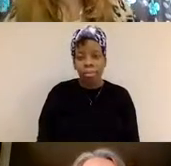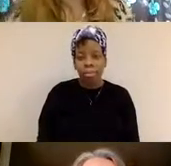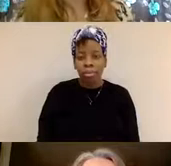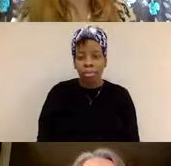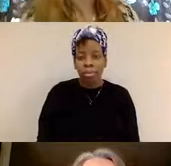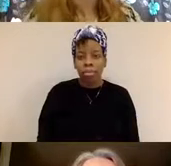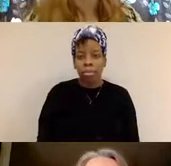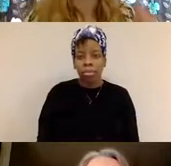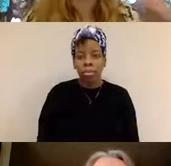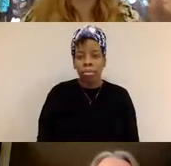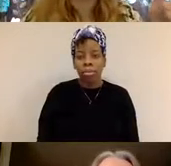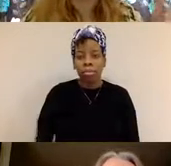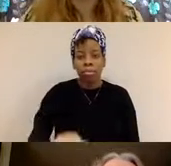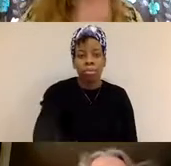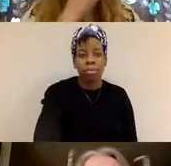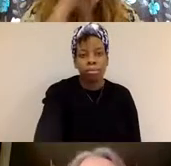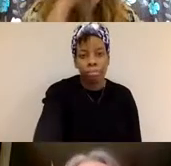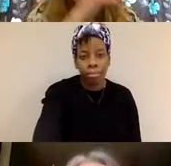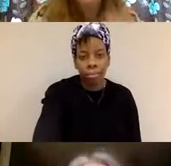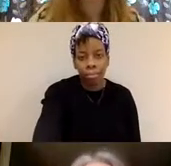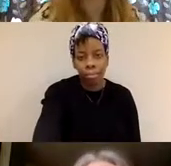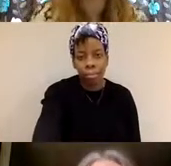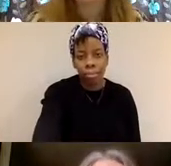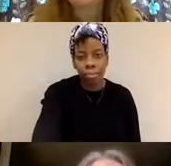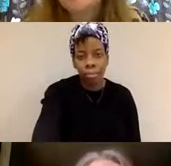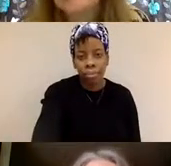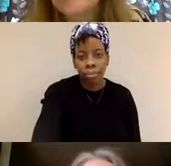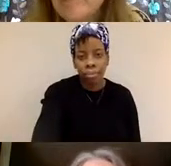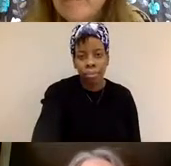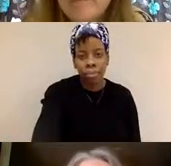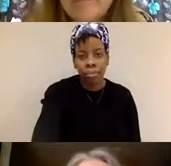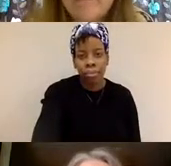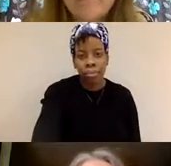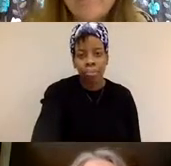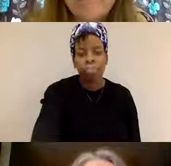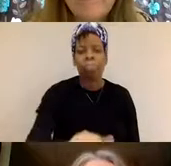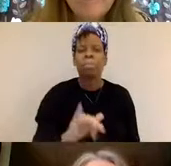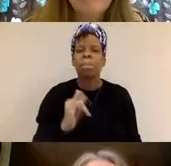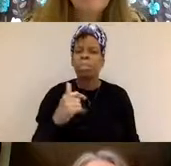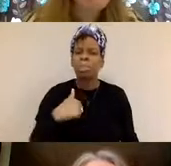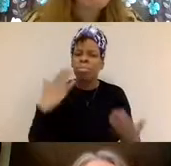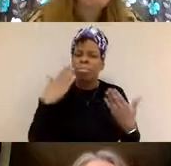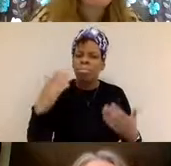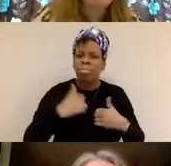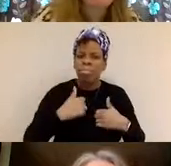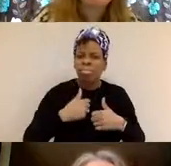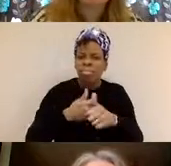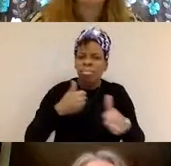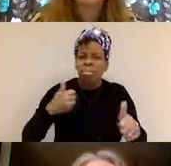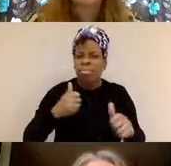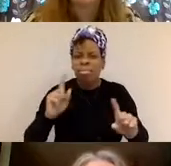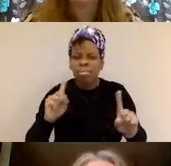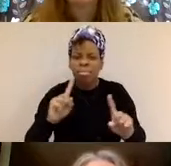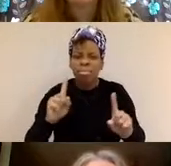so for those of you that don't know Outside In, we are a national arts